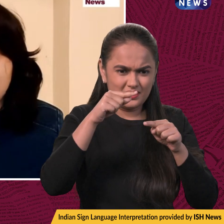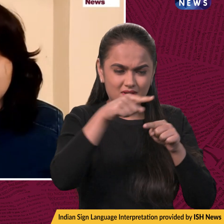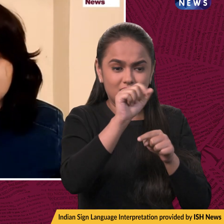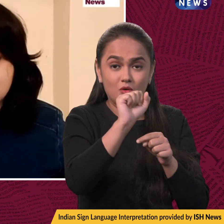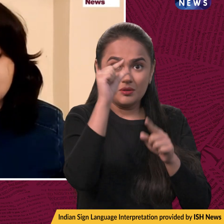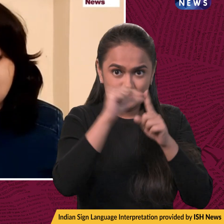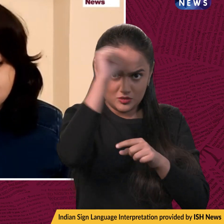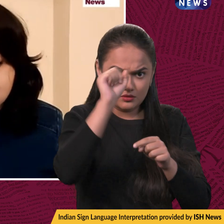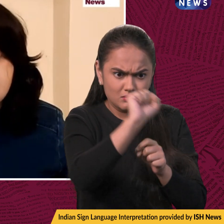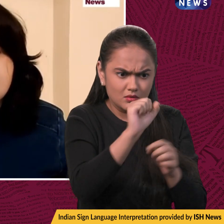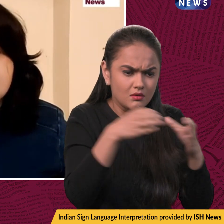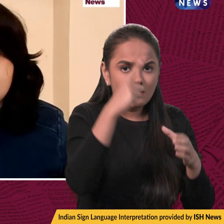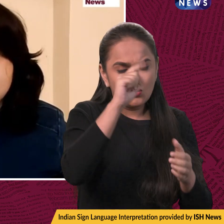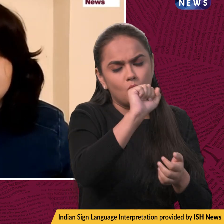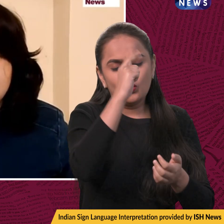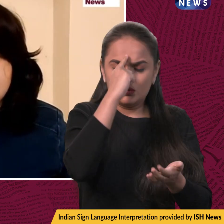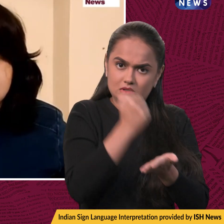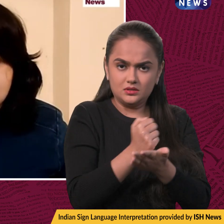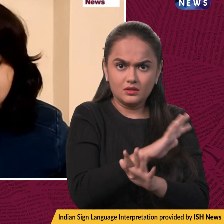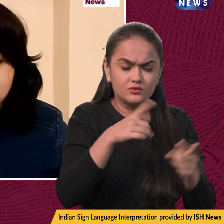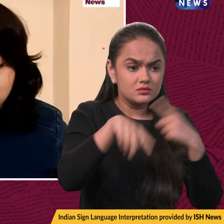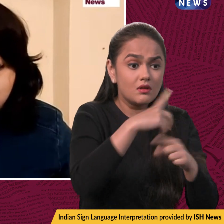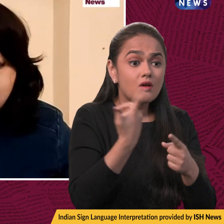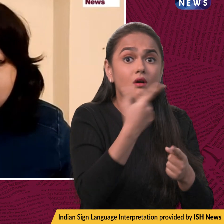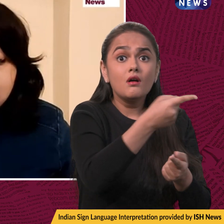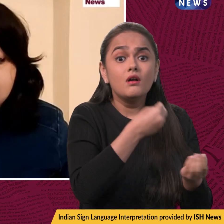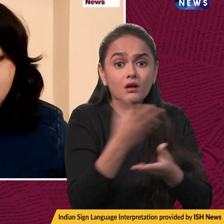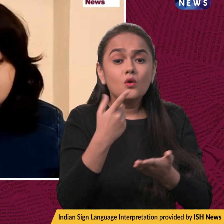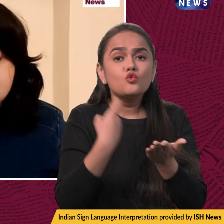motu cognizance of alleged sacrilege cases in